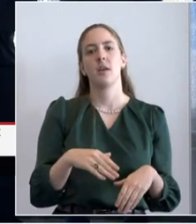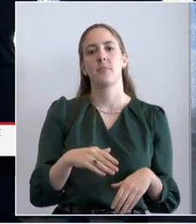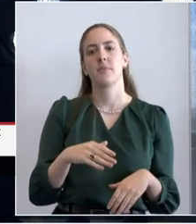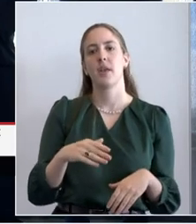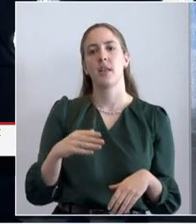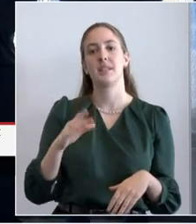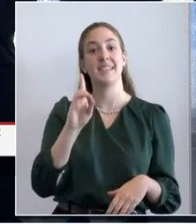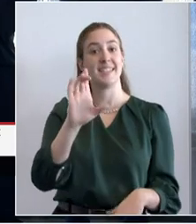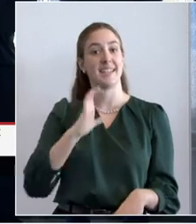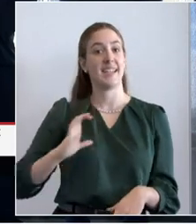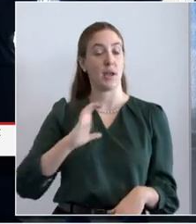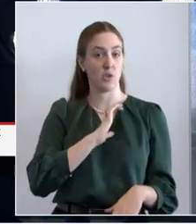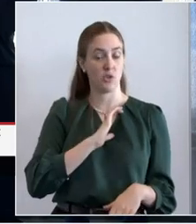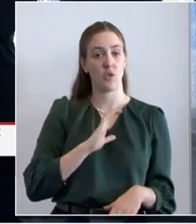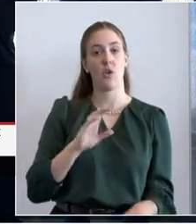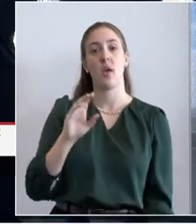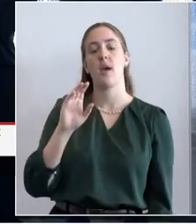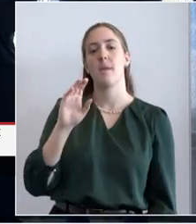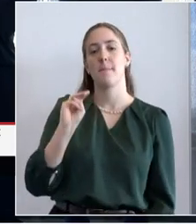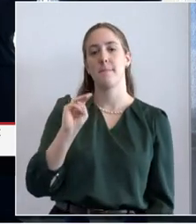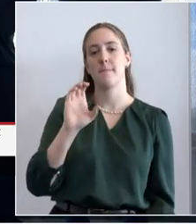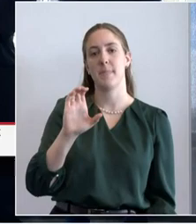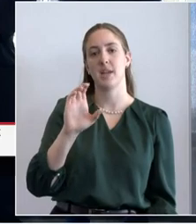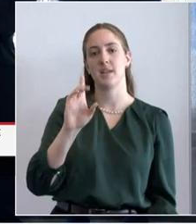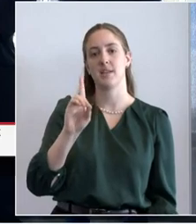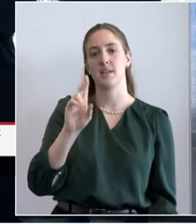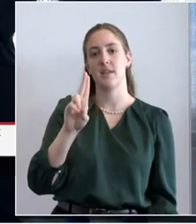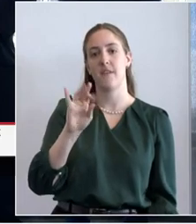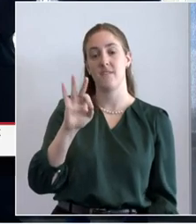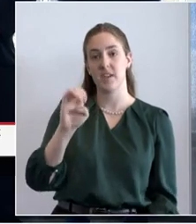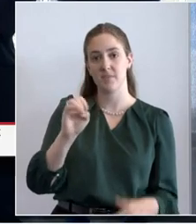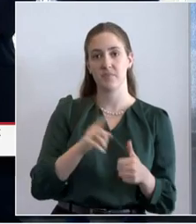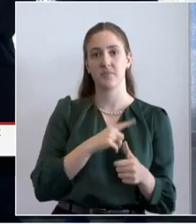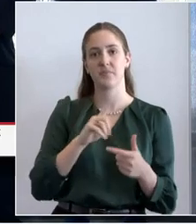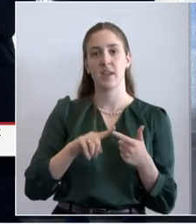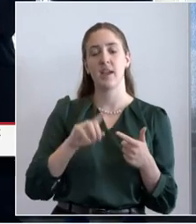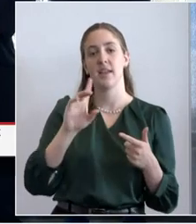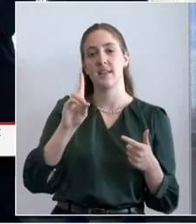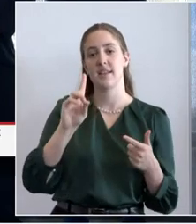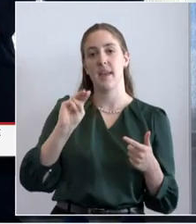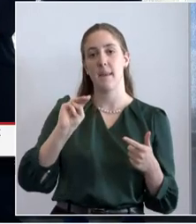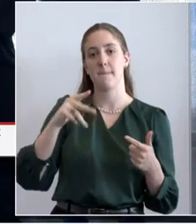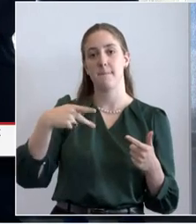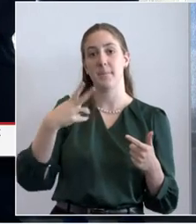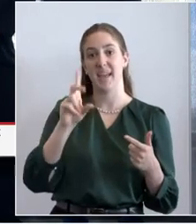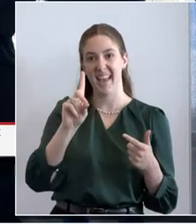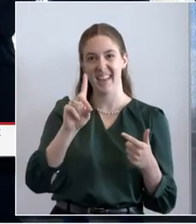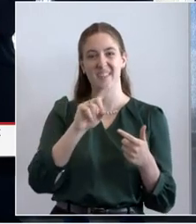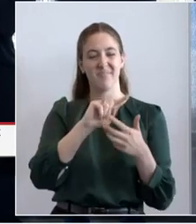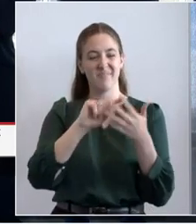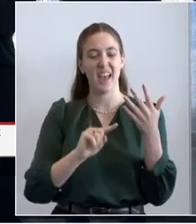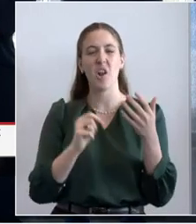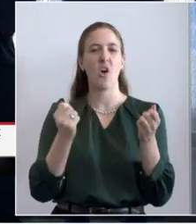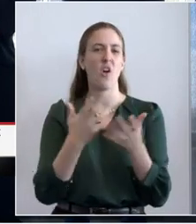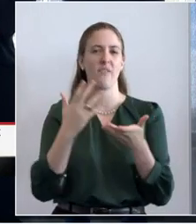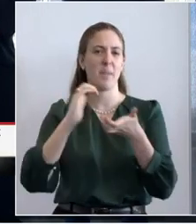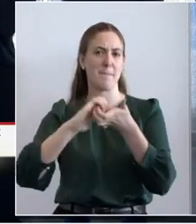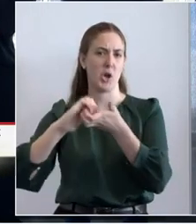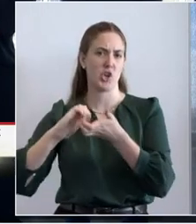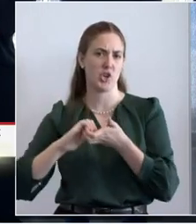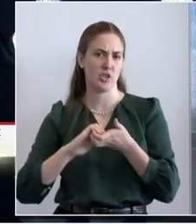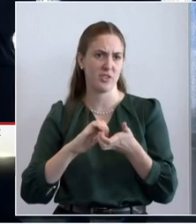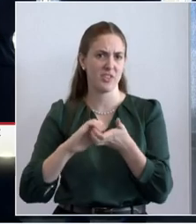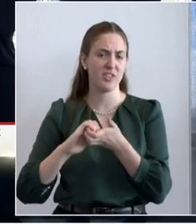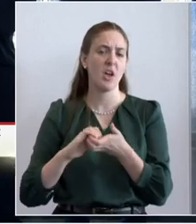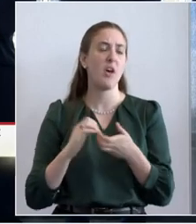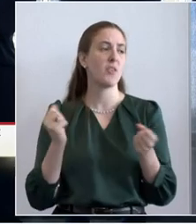McDuffie, Demped, and Miss Cook. I also like to thank all of the partners for playing a part of this, because for all of the small businesses, and I'm speaking